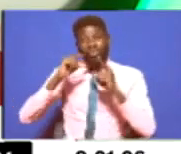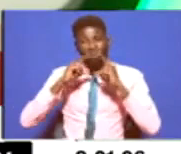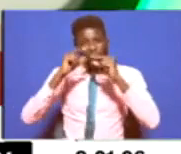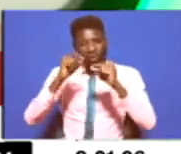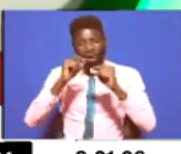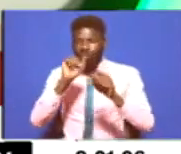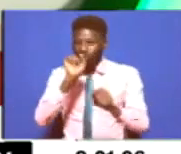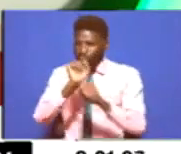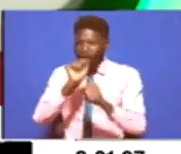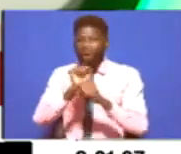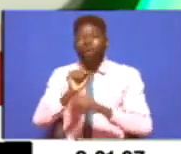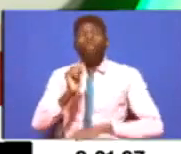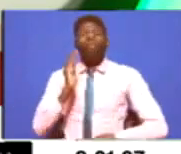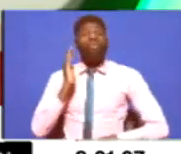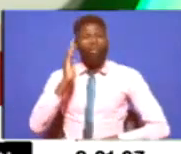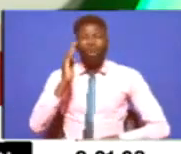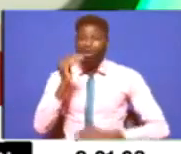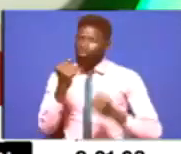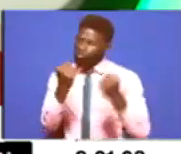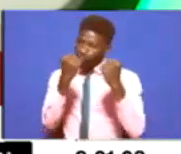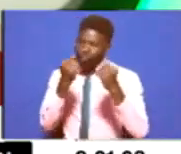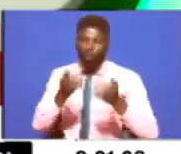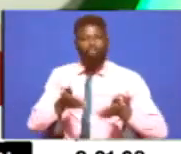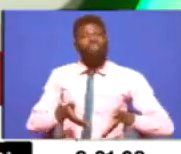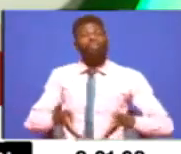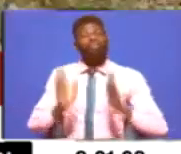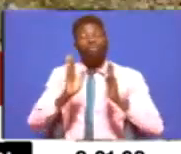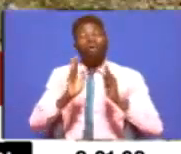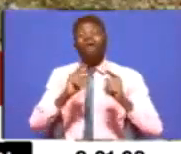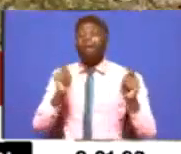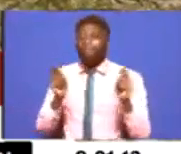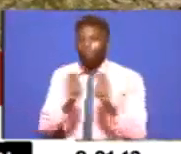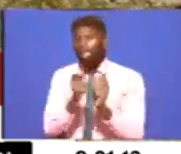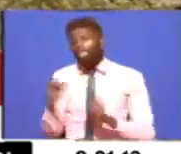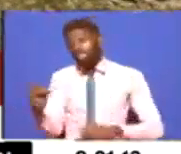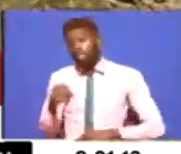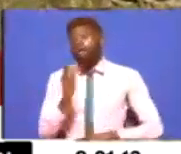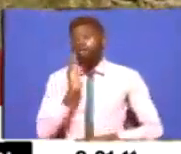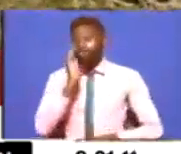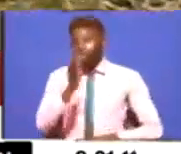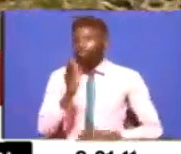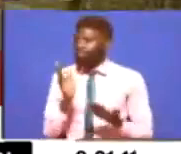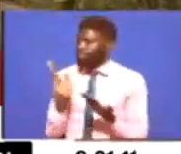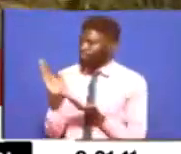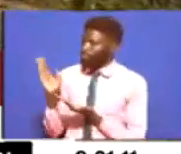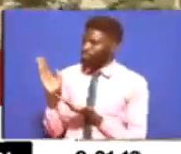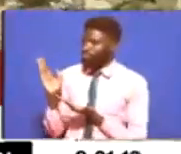painful. Timothy Kipnusu begins our bulletin with this broadcast.